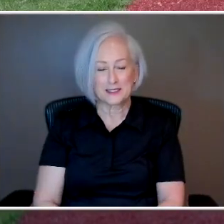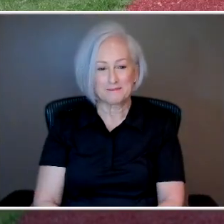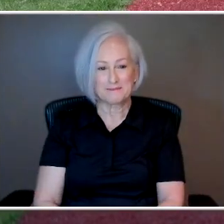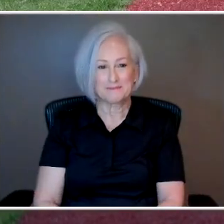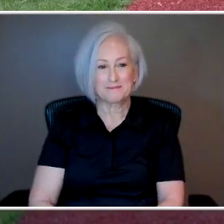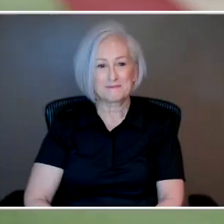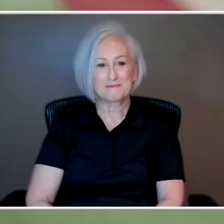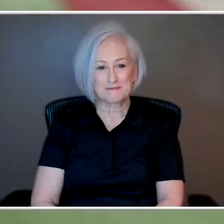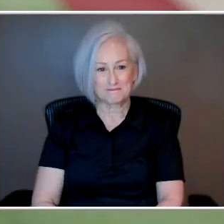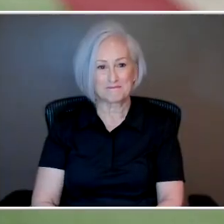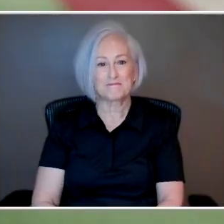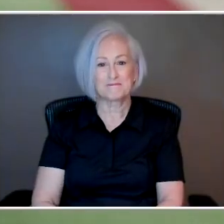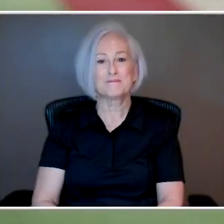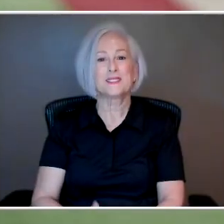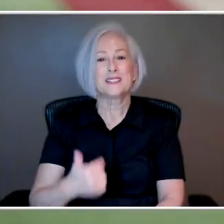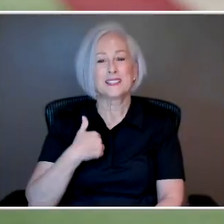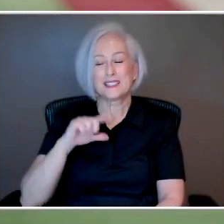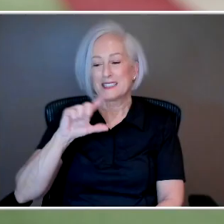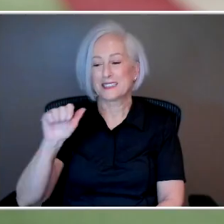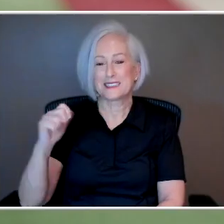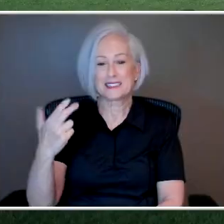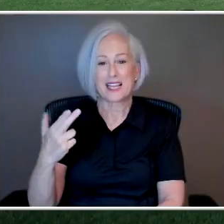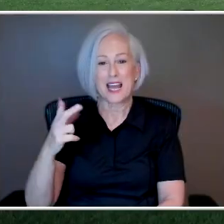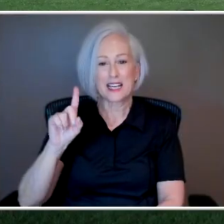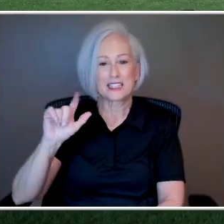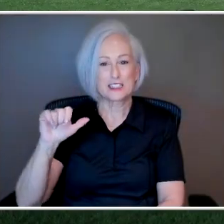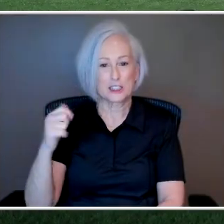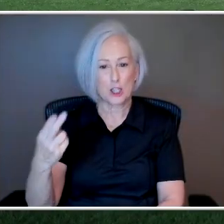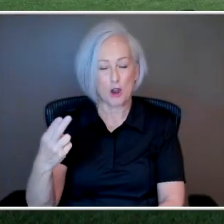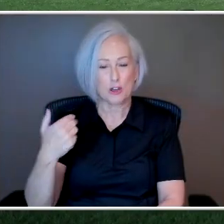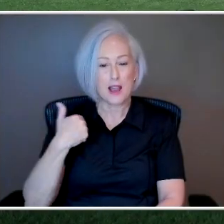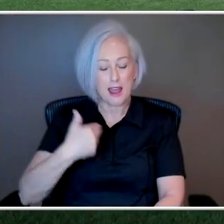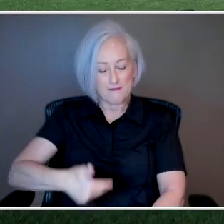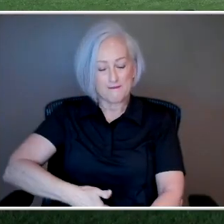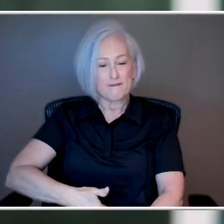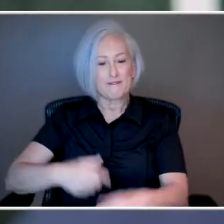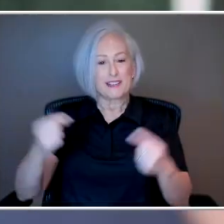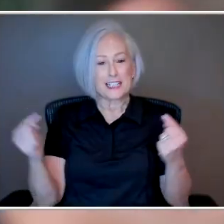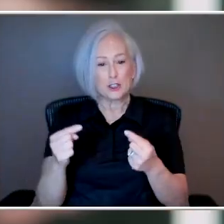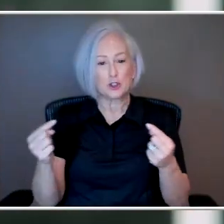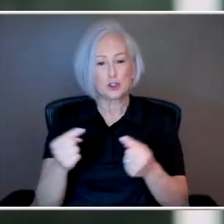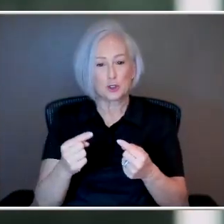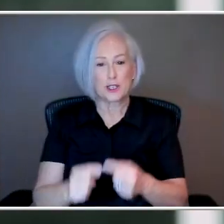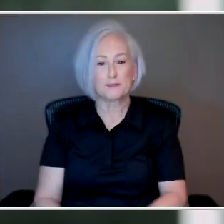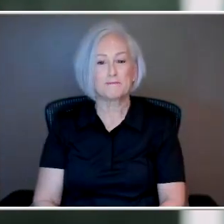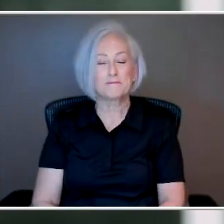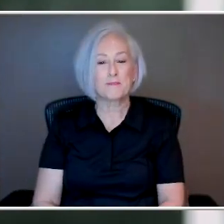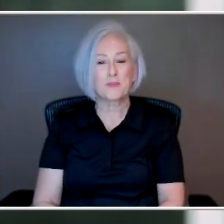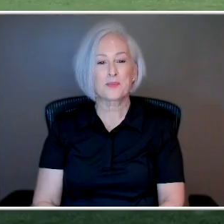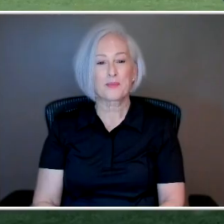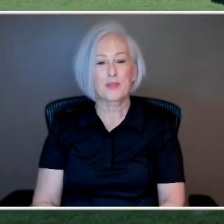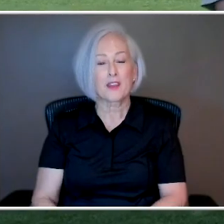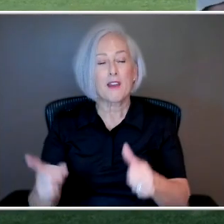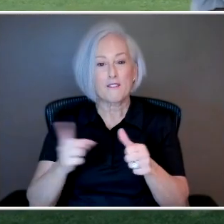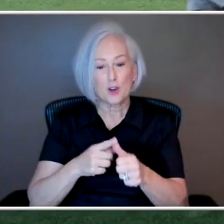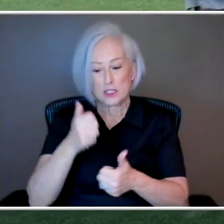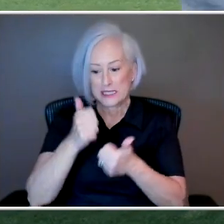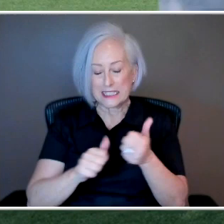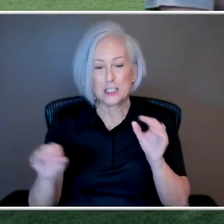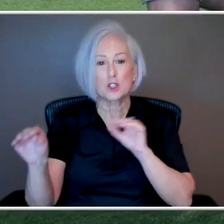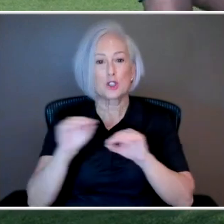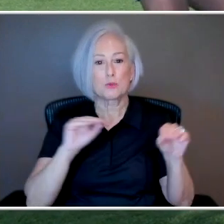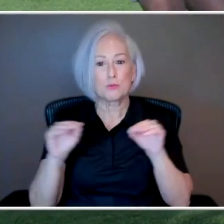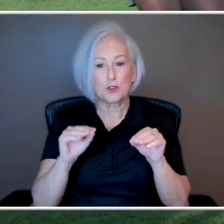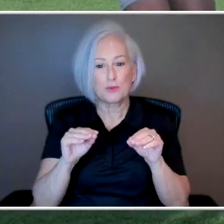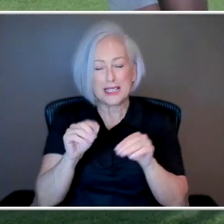you go. I'm Zach Darsh, and I had a core muscle injury. Ready, go. At first, it was every movement I did, every subtle thing hurt, and I